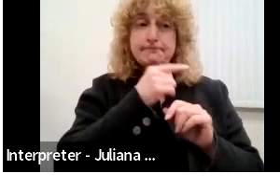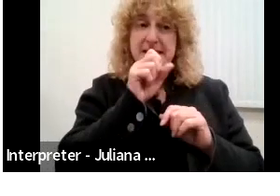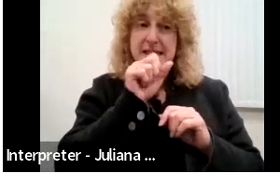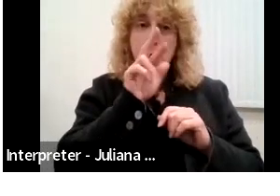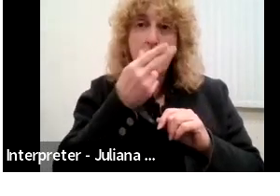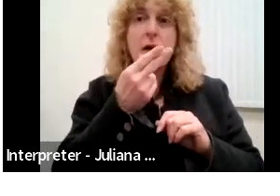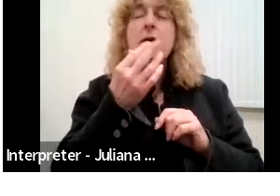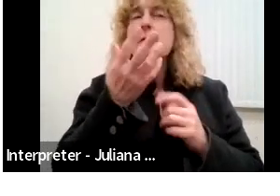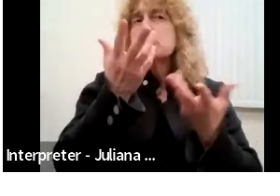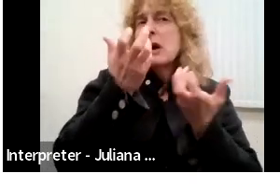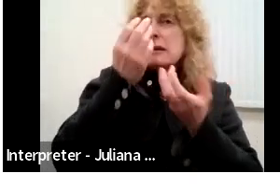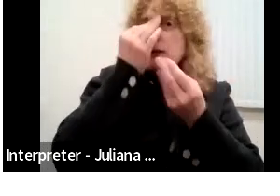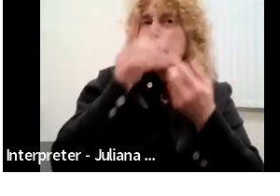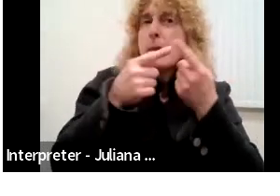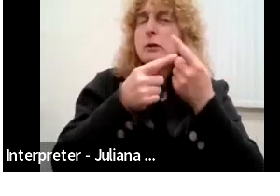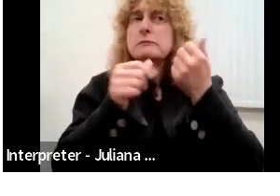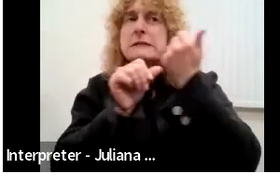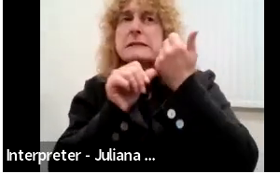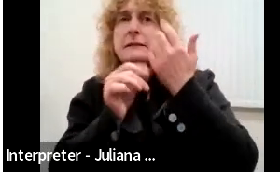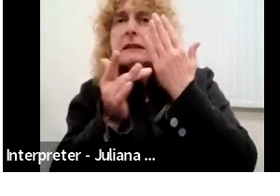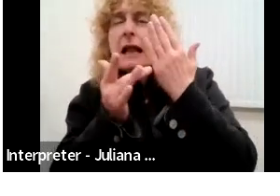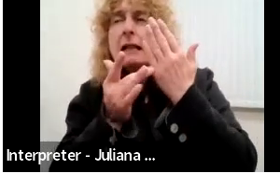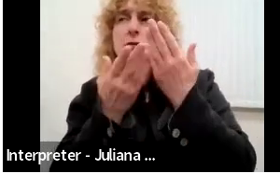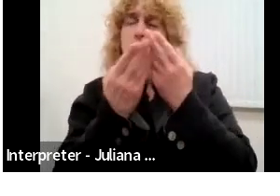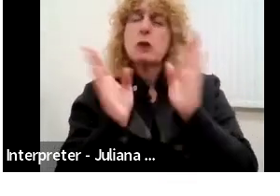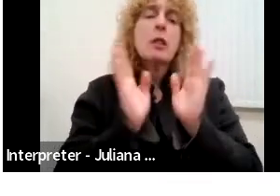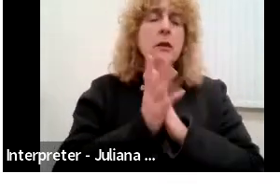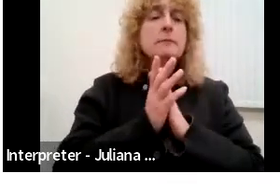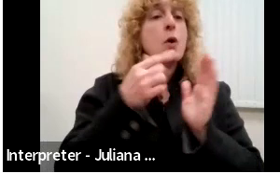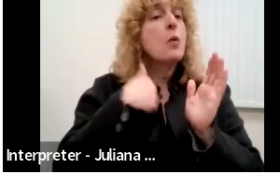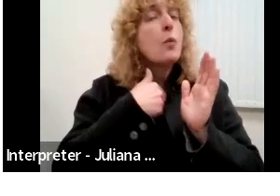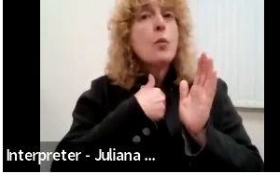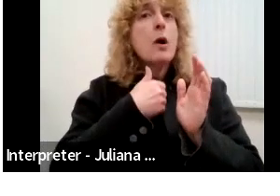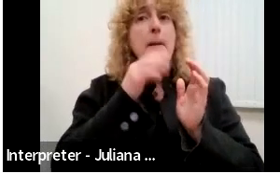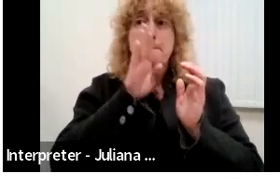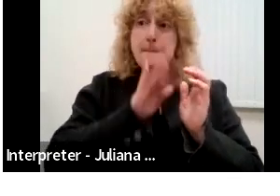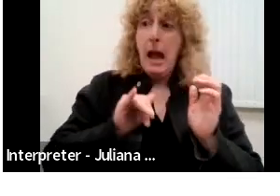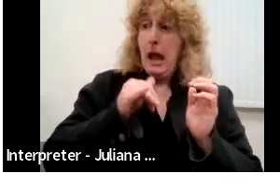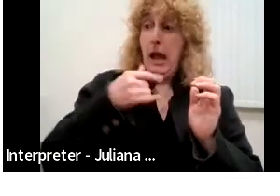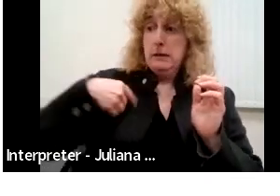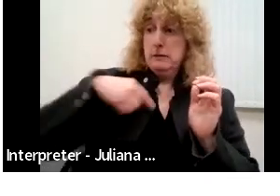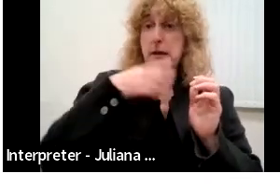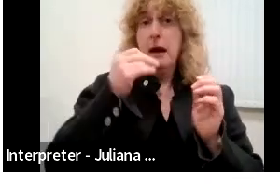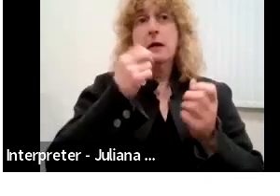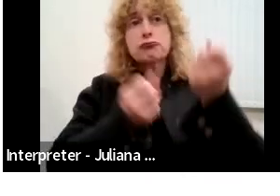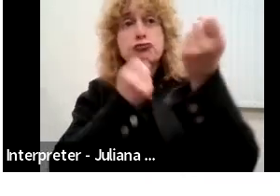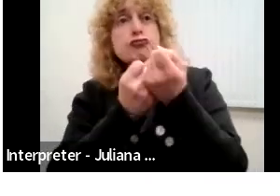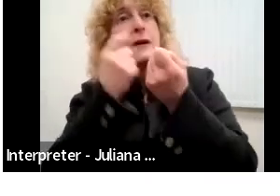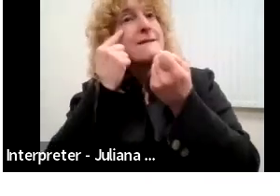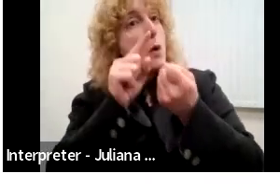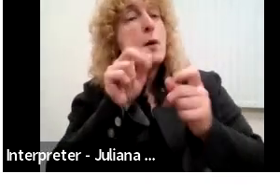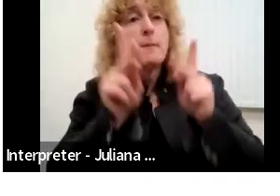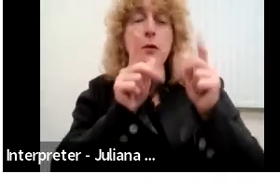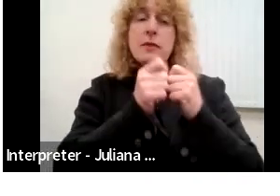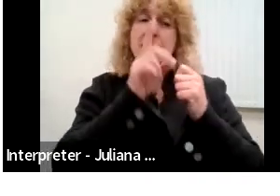assistive technology in general. We are by and for people with disabilities. That means that our AT specialists, we are all people